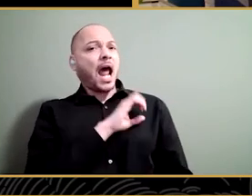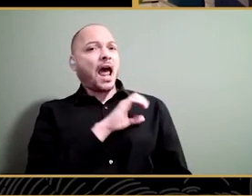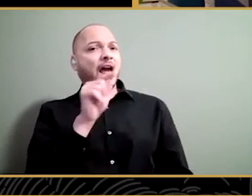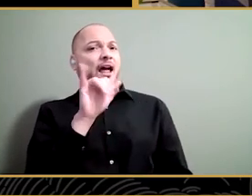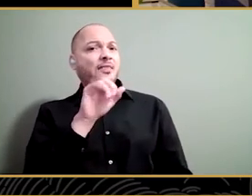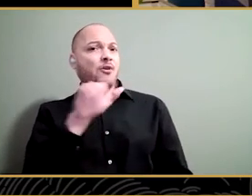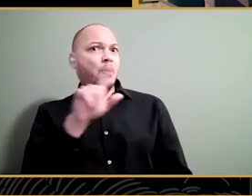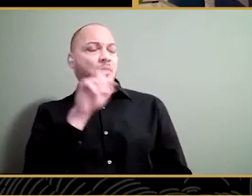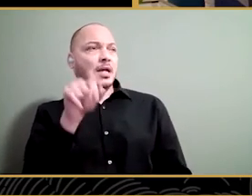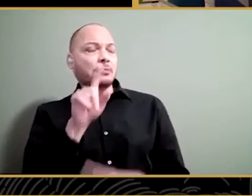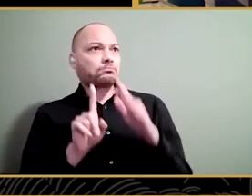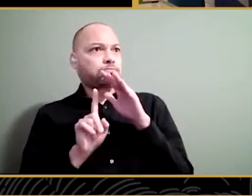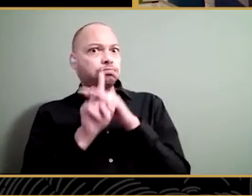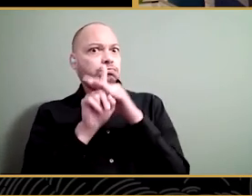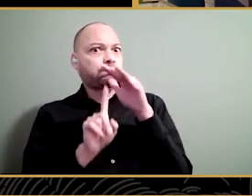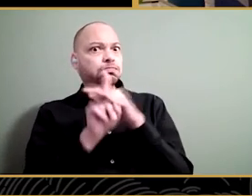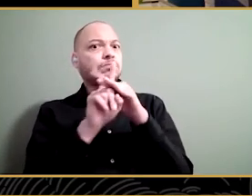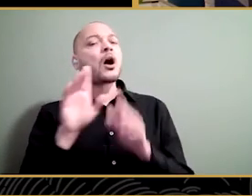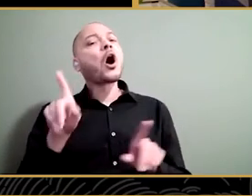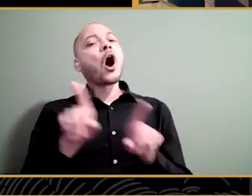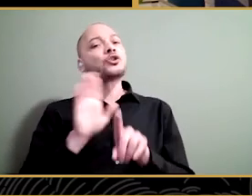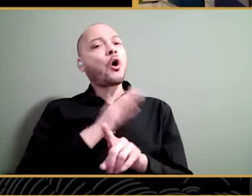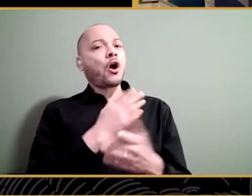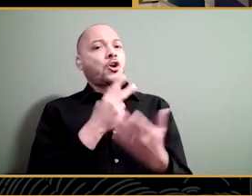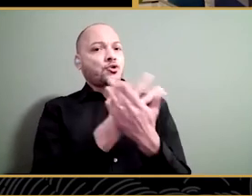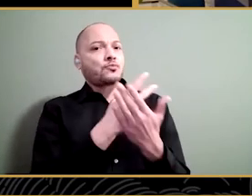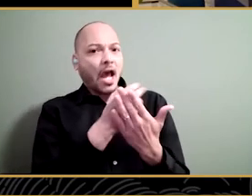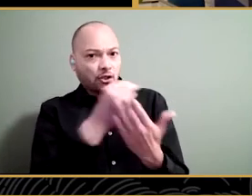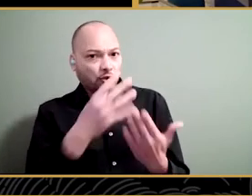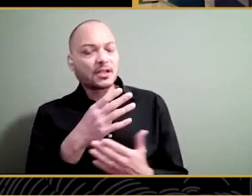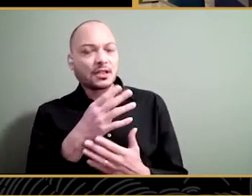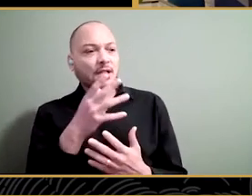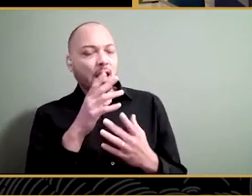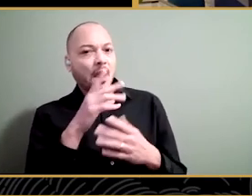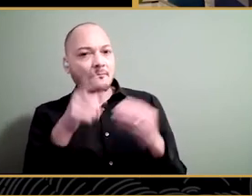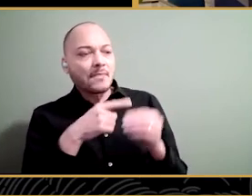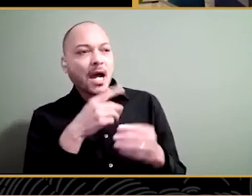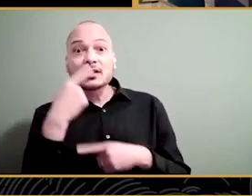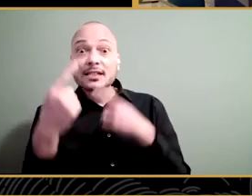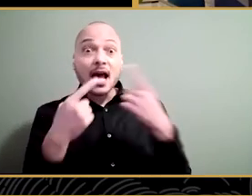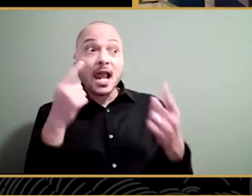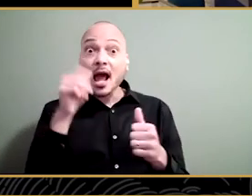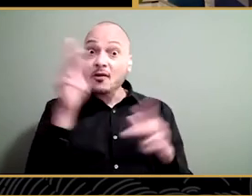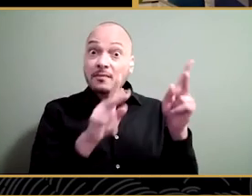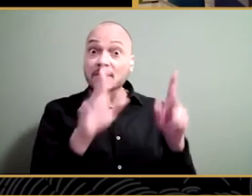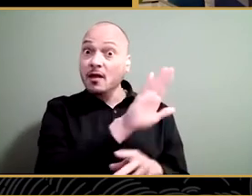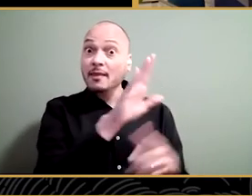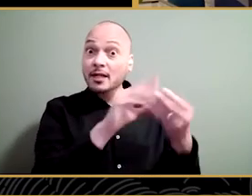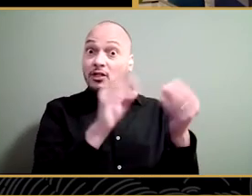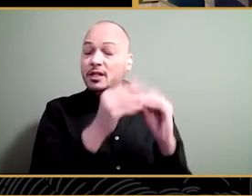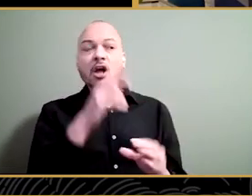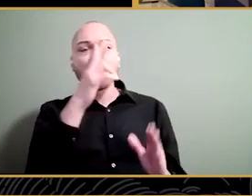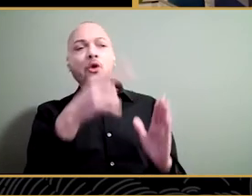questions began to come up for me and our grad students Around the act of telling other people's stories The role